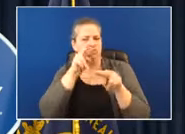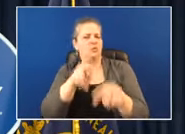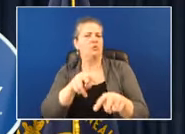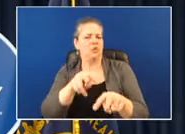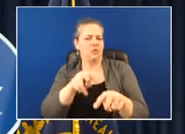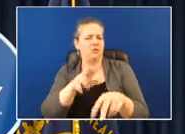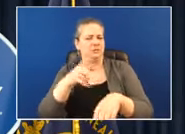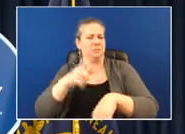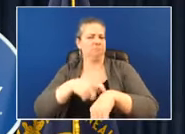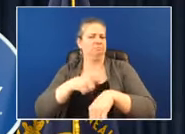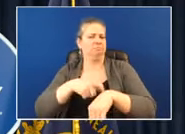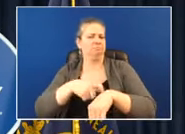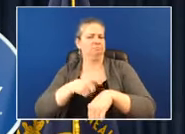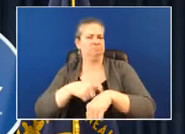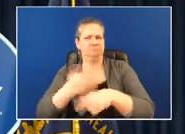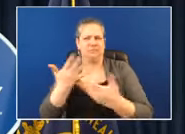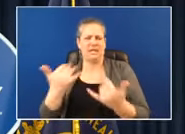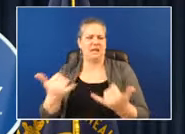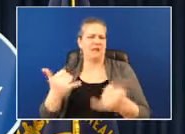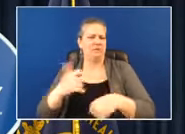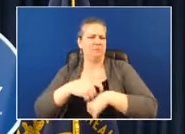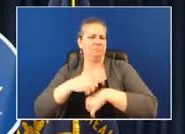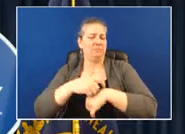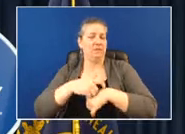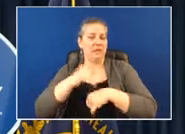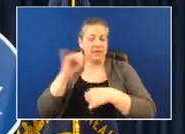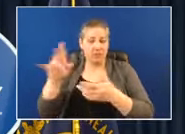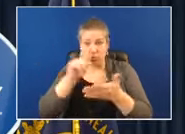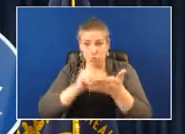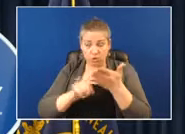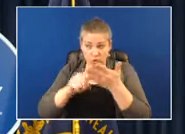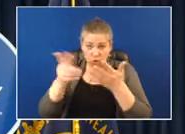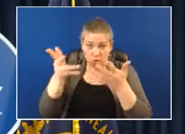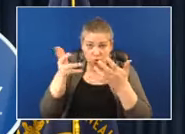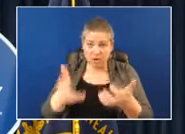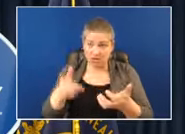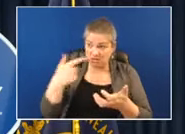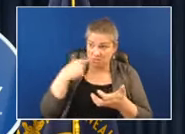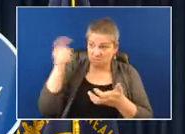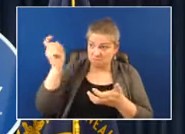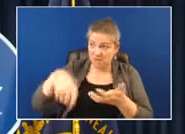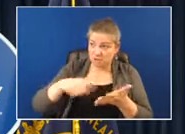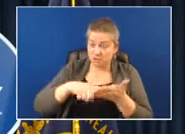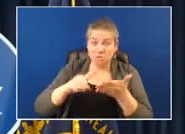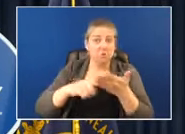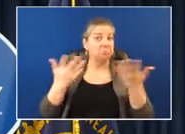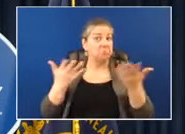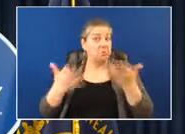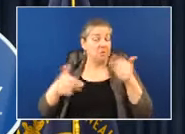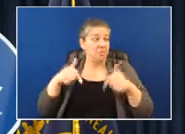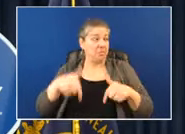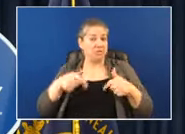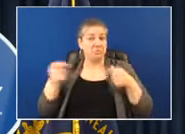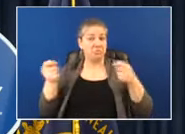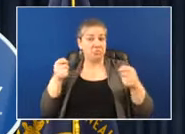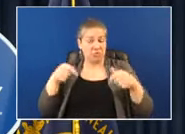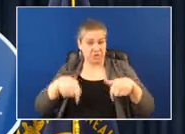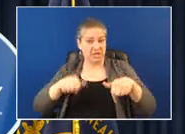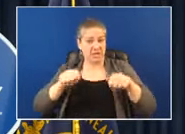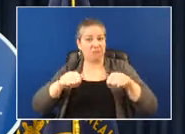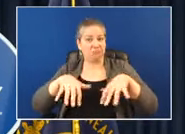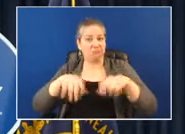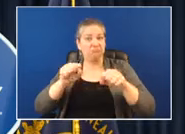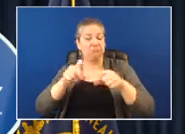has certainly come. If it's research that is the claim that's holding it up, maybe this administration can get that done. This should have